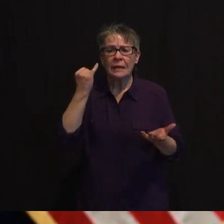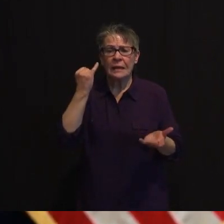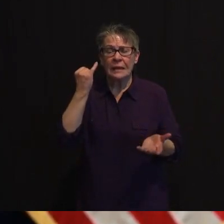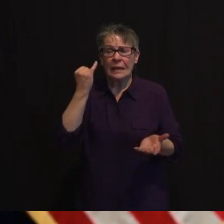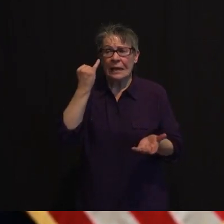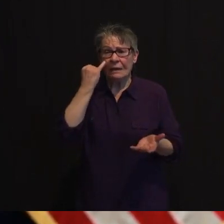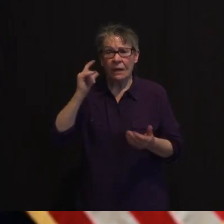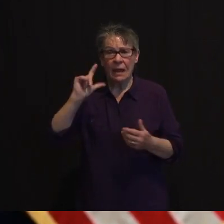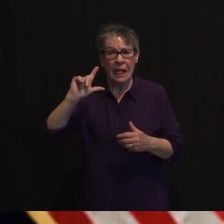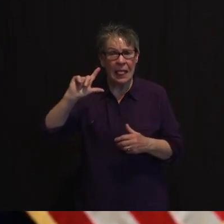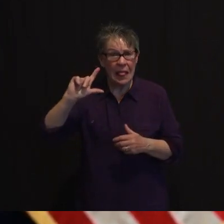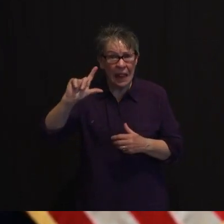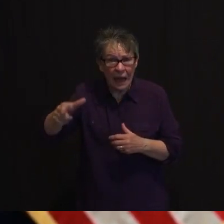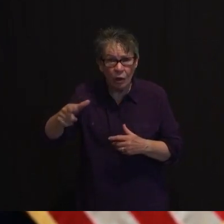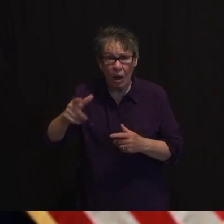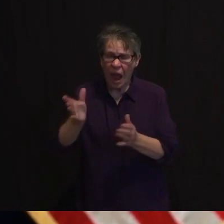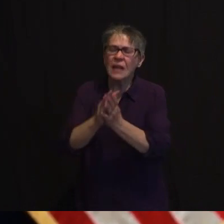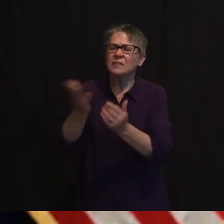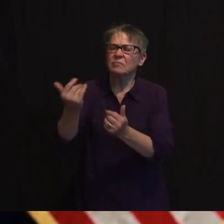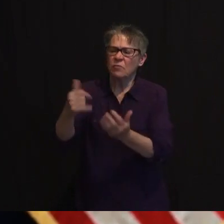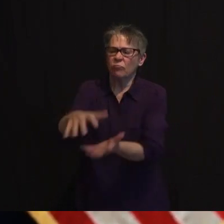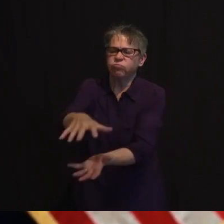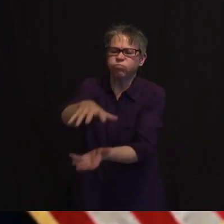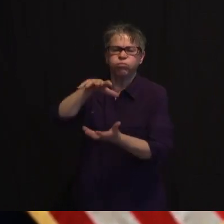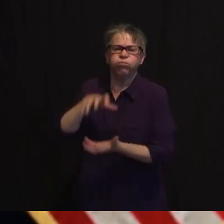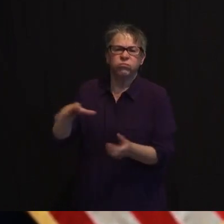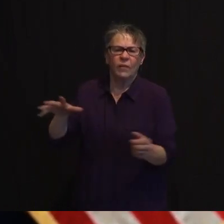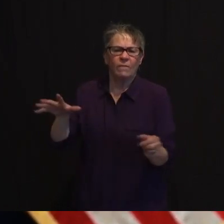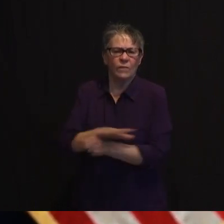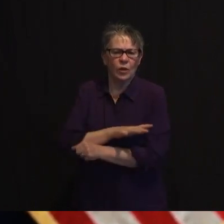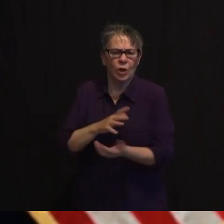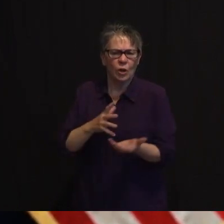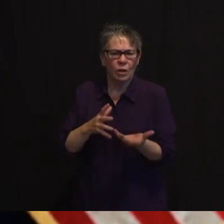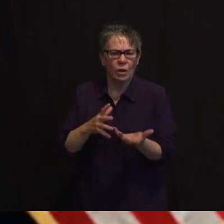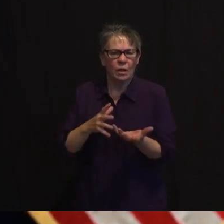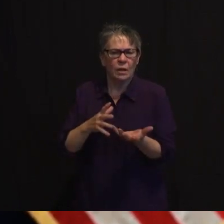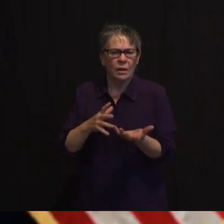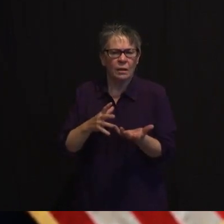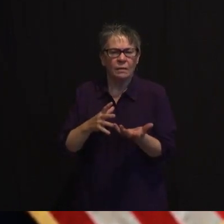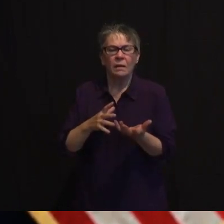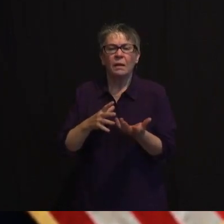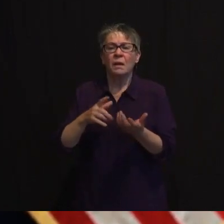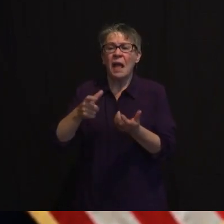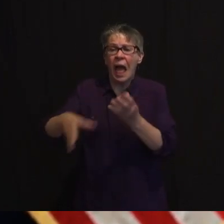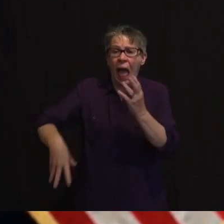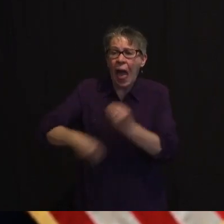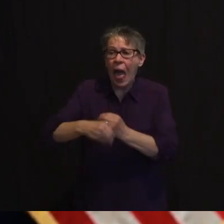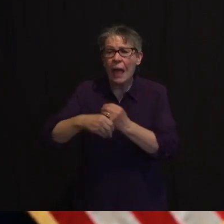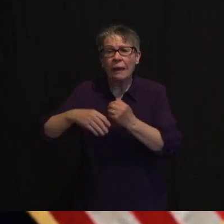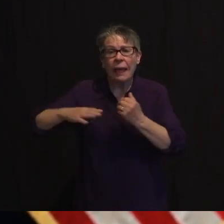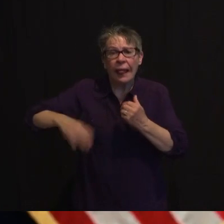over the next few months have when the grace period ends and they may be faced with lump sum payments or